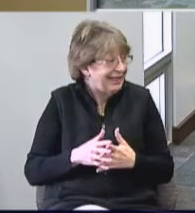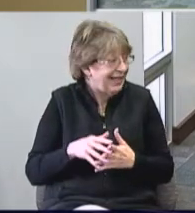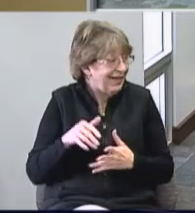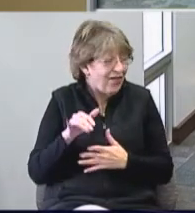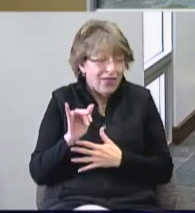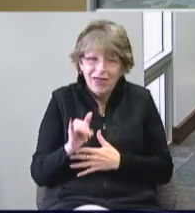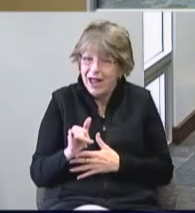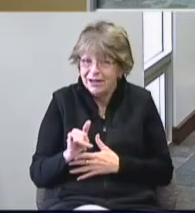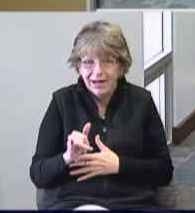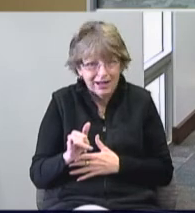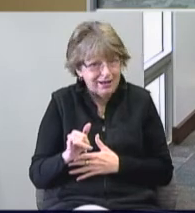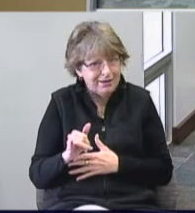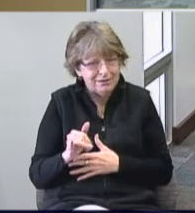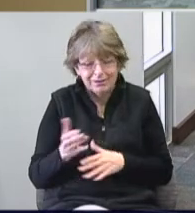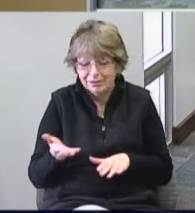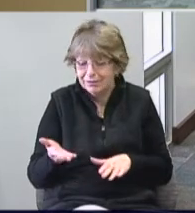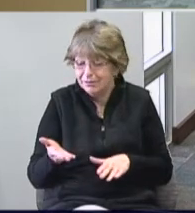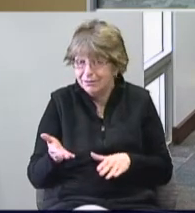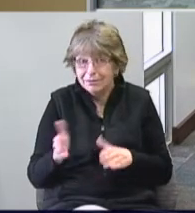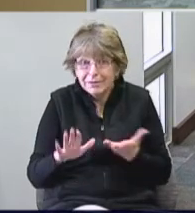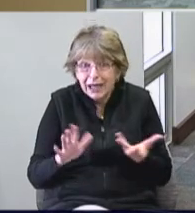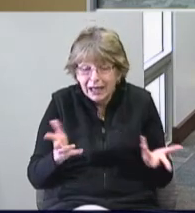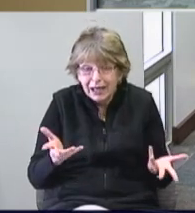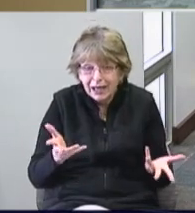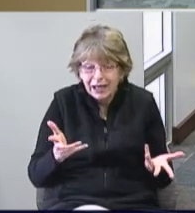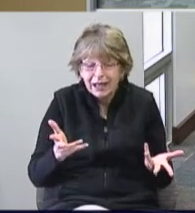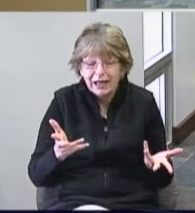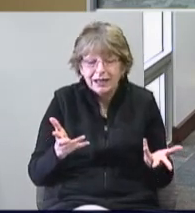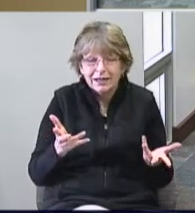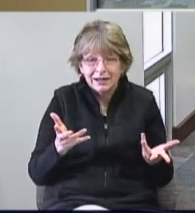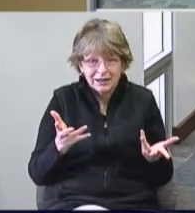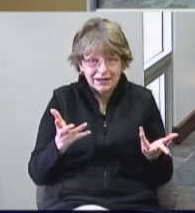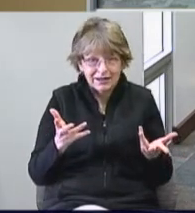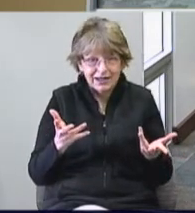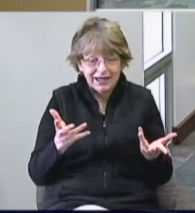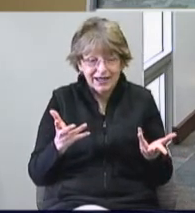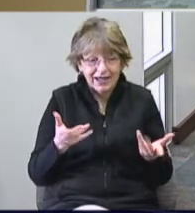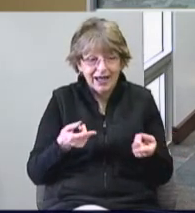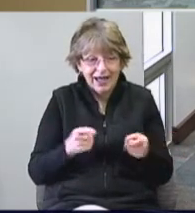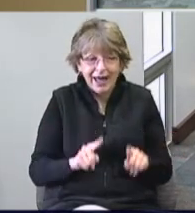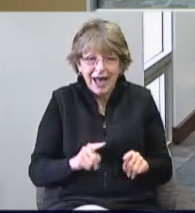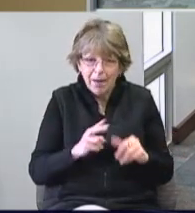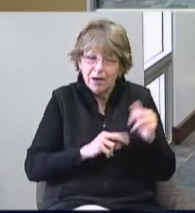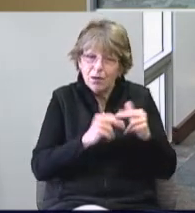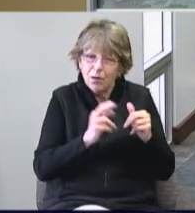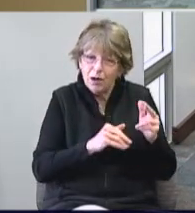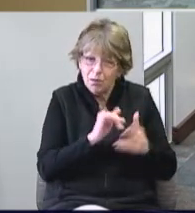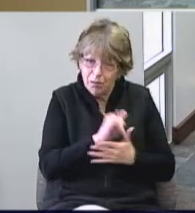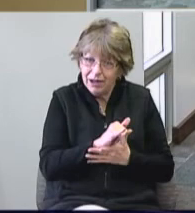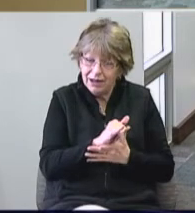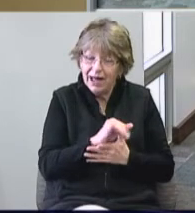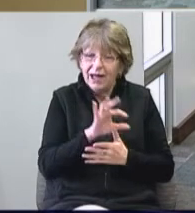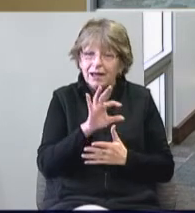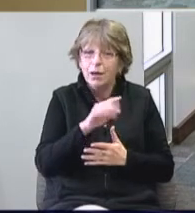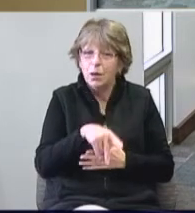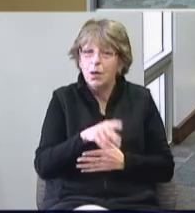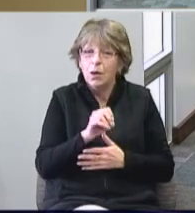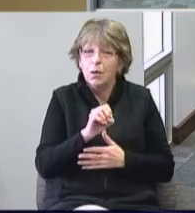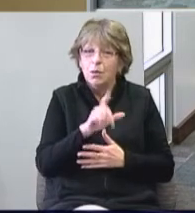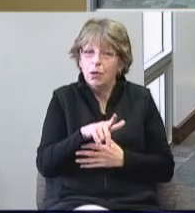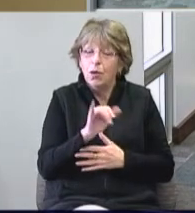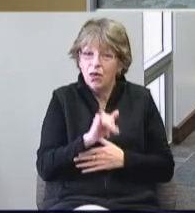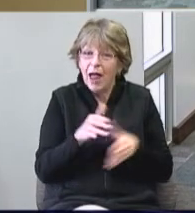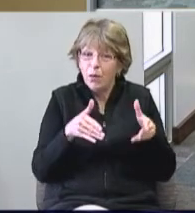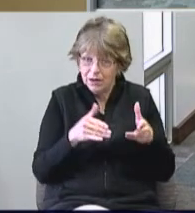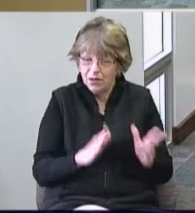deadly. So we're getting away from that. When the facility was built, that was kind of the